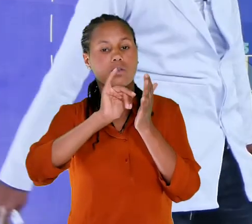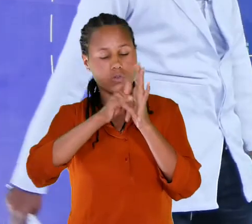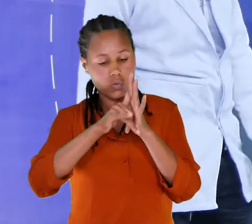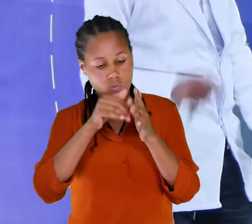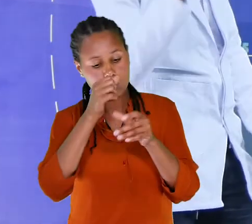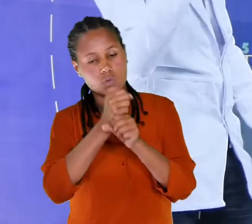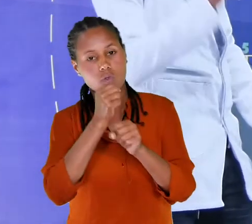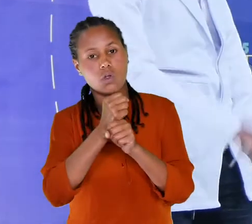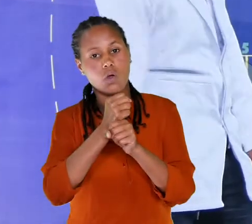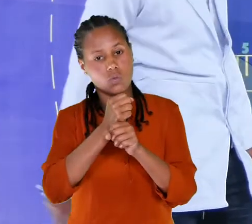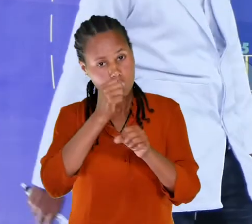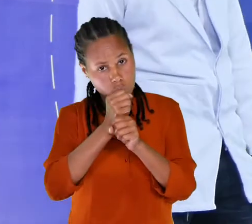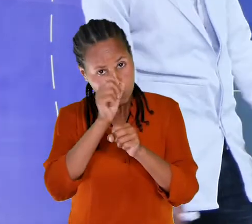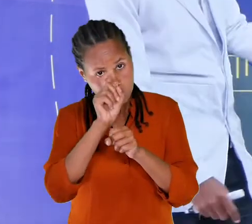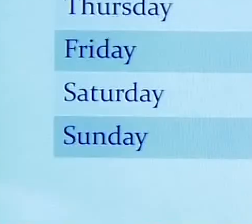sentences. Do it.